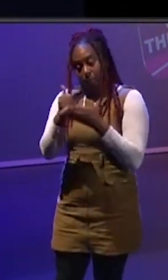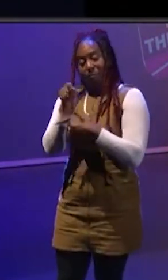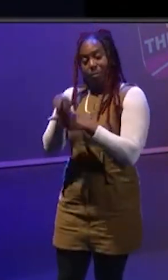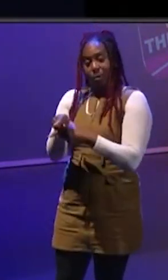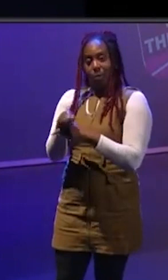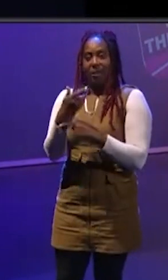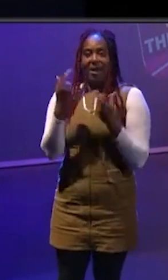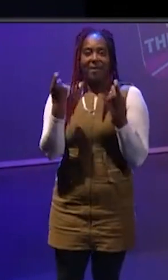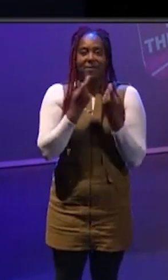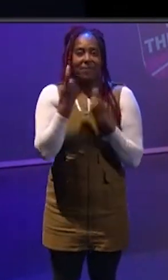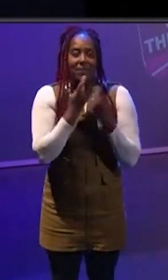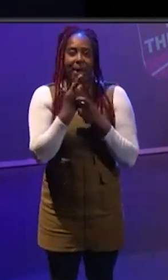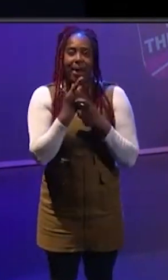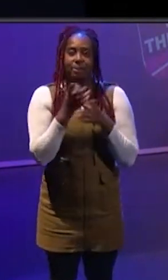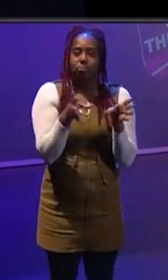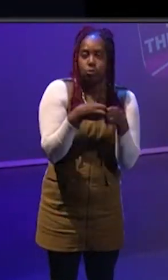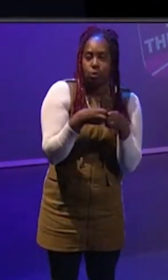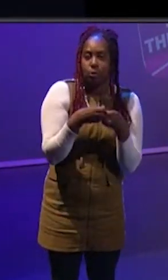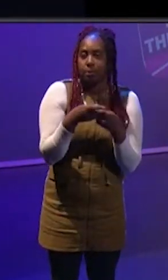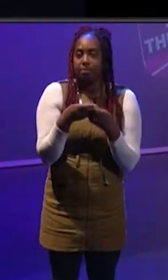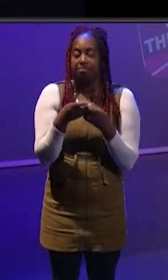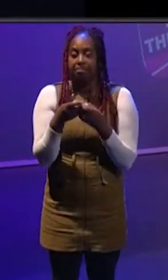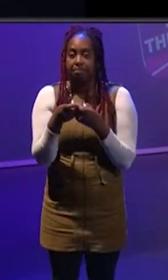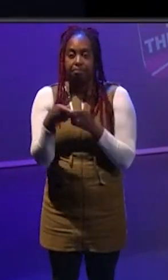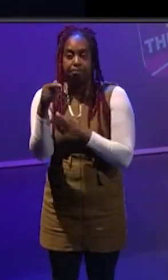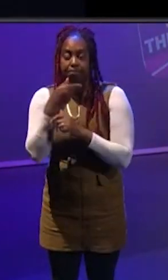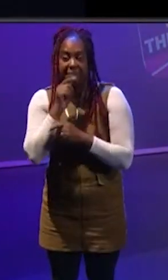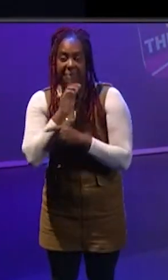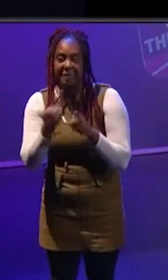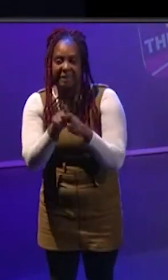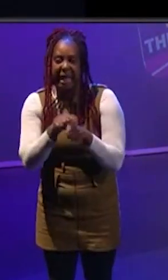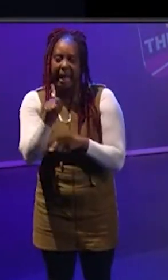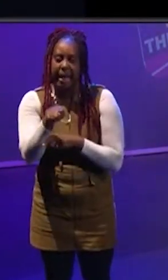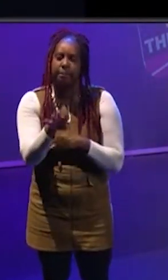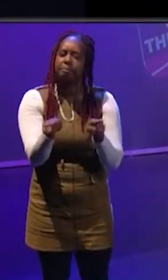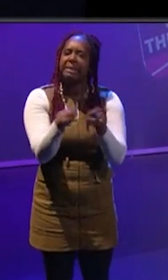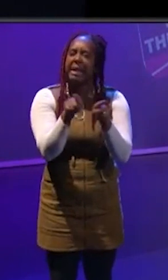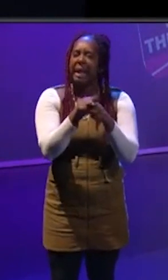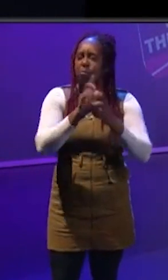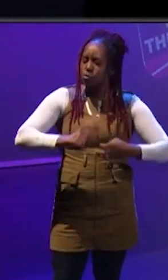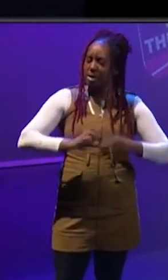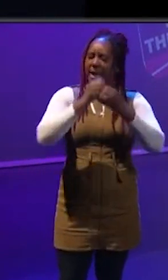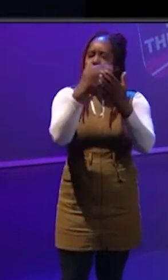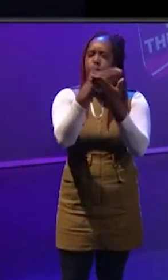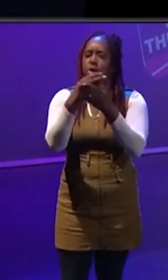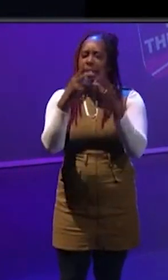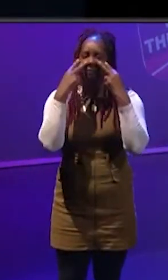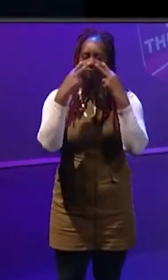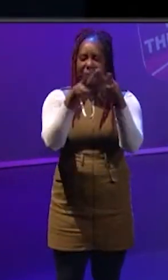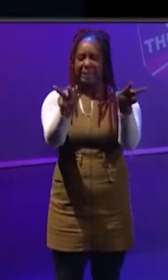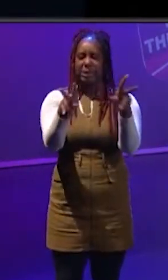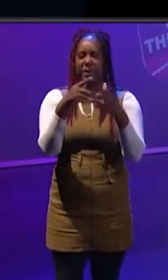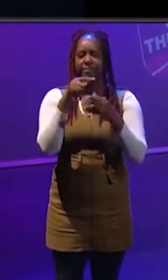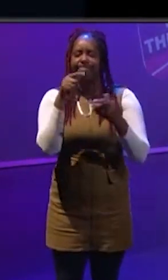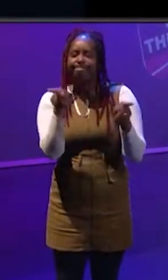that, finding your team and finding your people and really building that up. I also think it's about creating a shared vision. That's for me like the most important thing, in terms